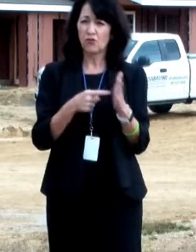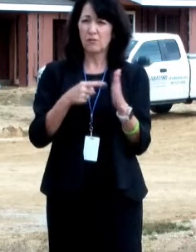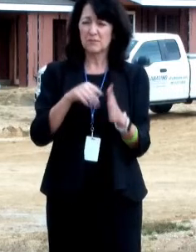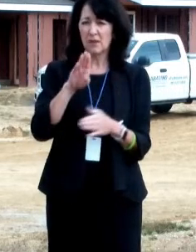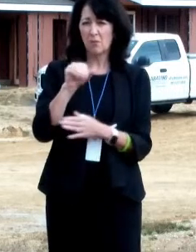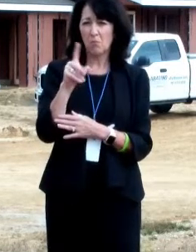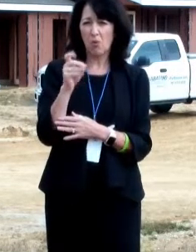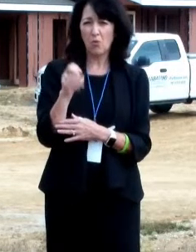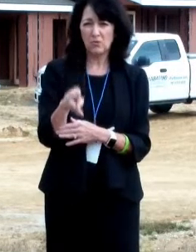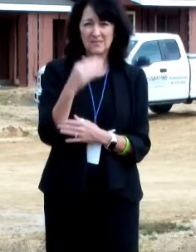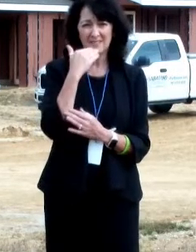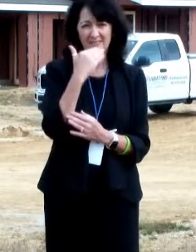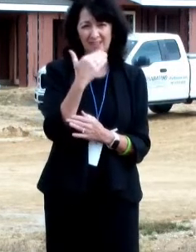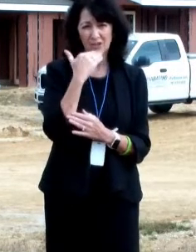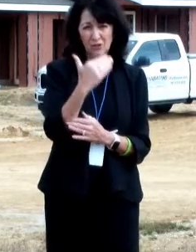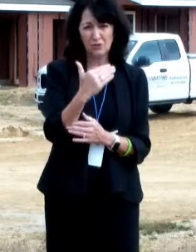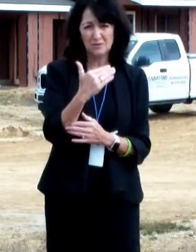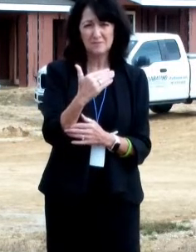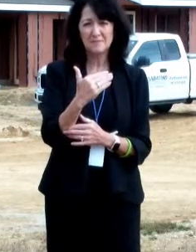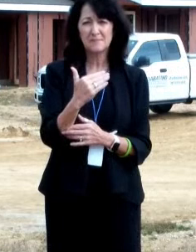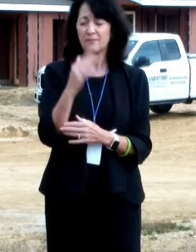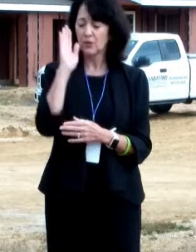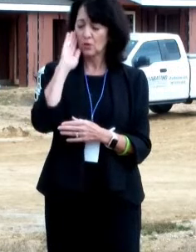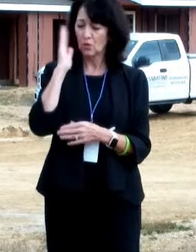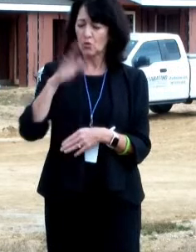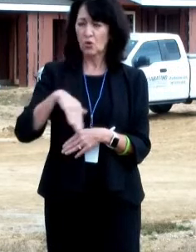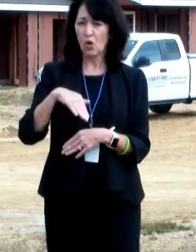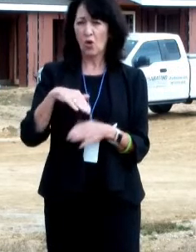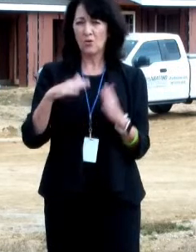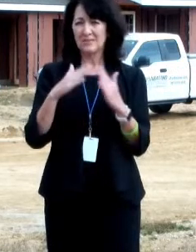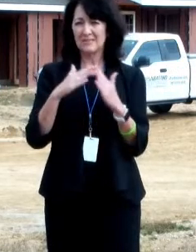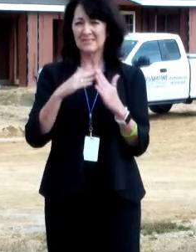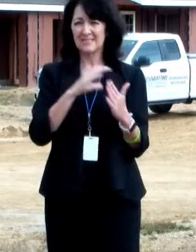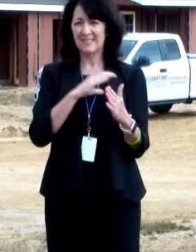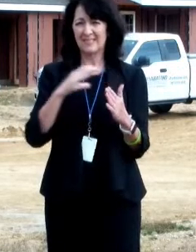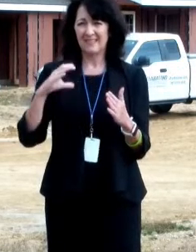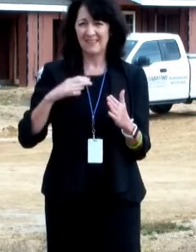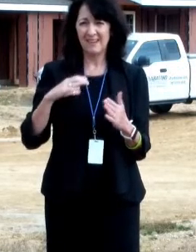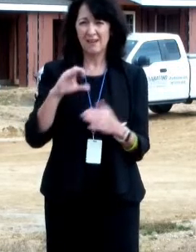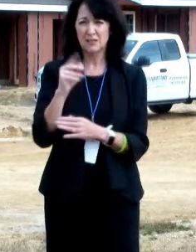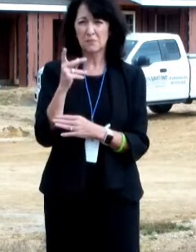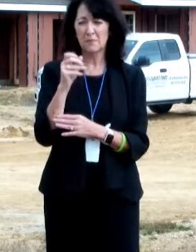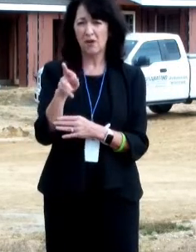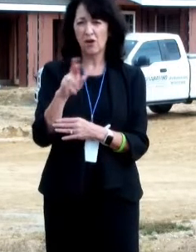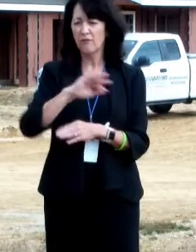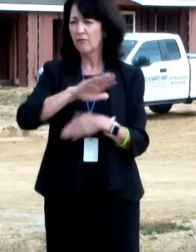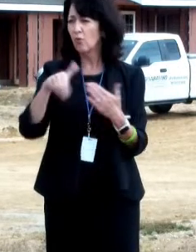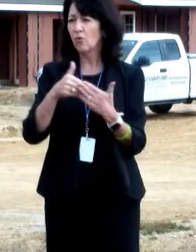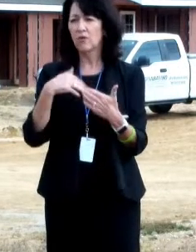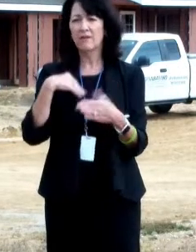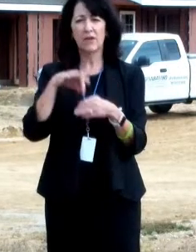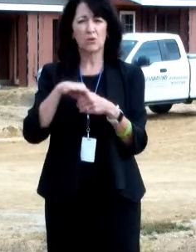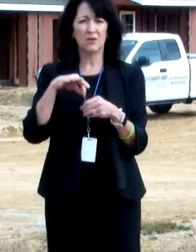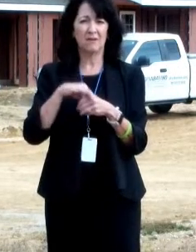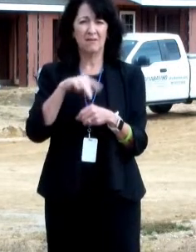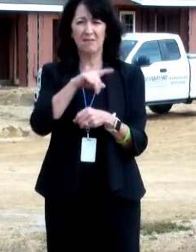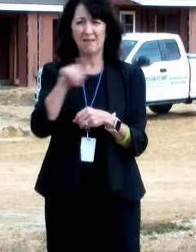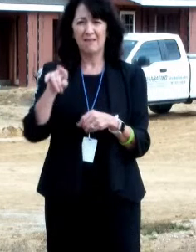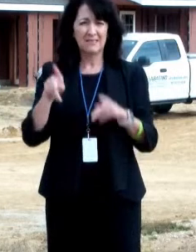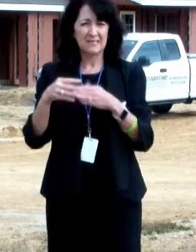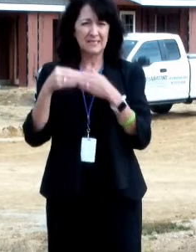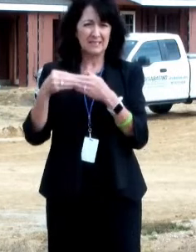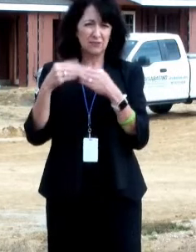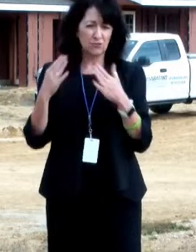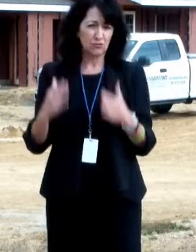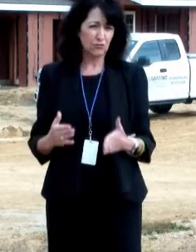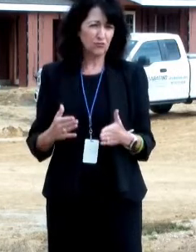you. I know our city councilwoman, Xanthia Oliver, for this district, all of our elected officials, all of our legislators, thank you